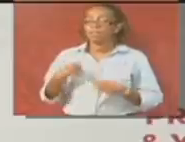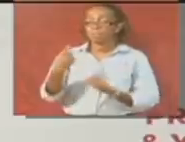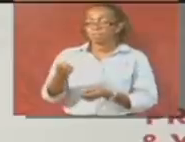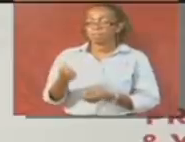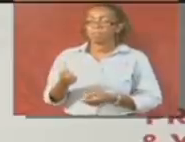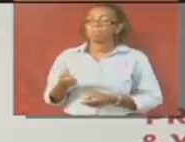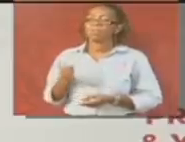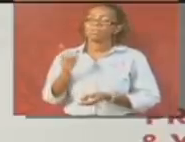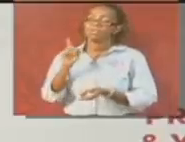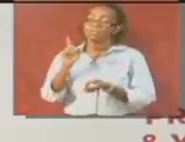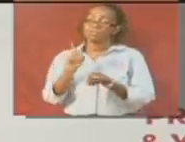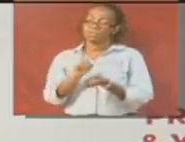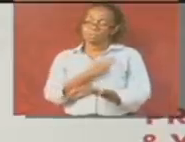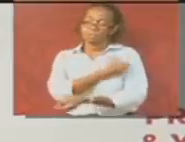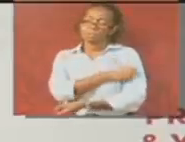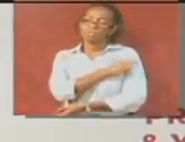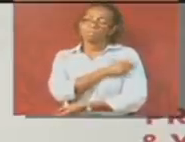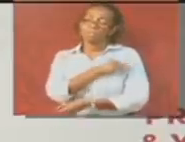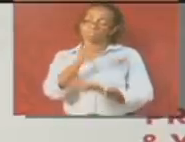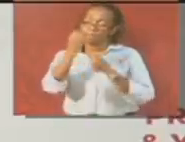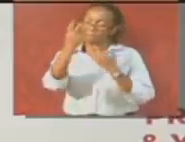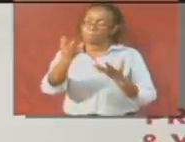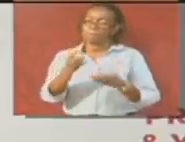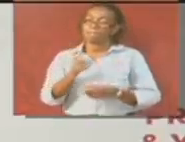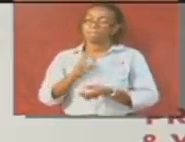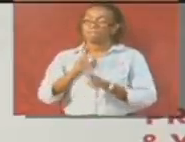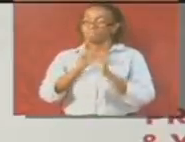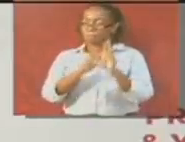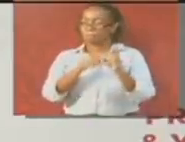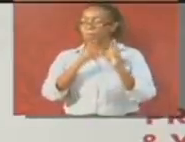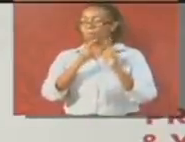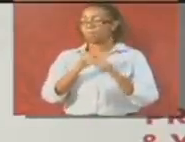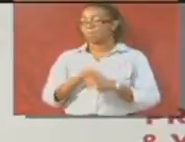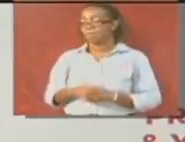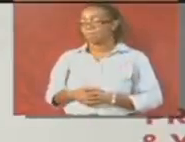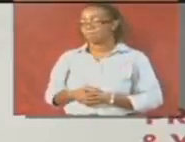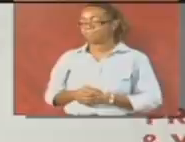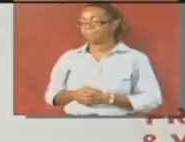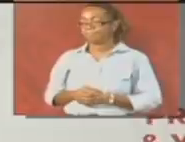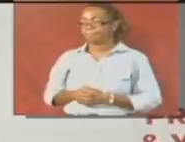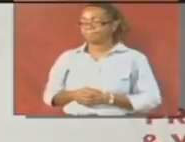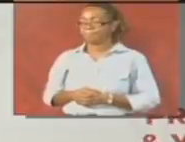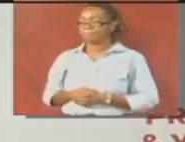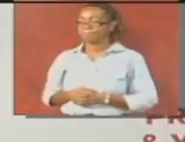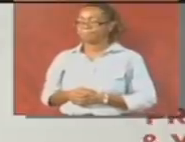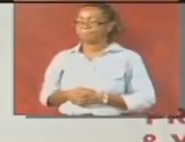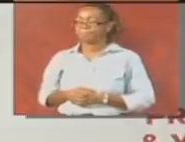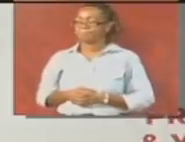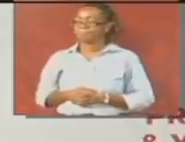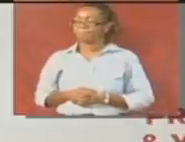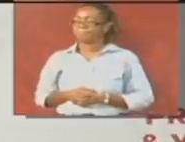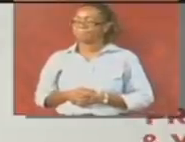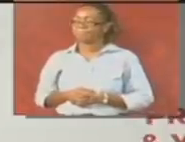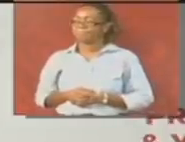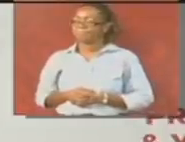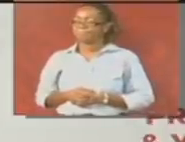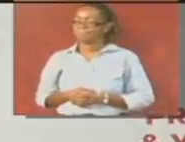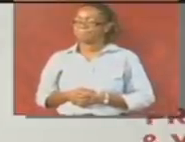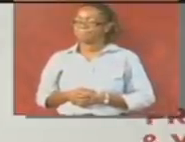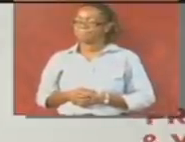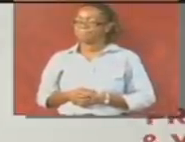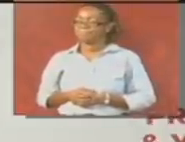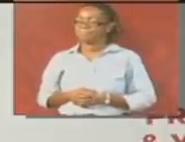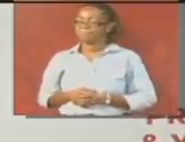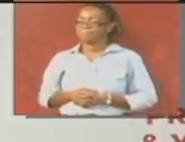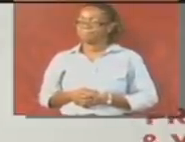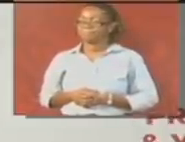that information so that it is put into your record. So too for any additional more